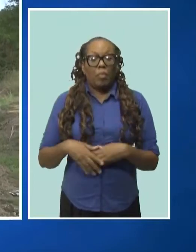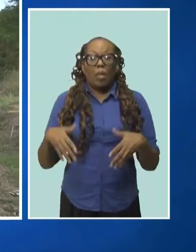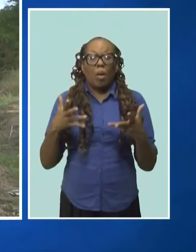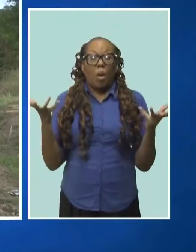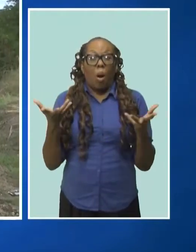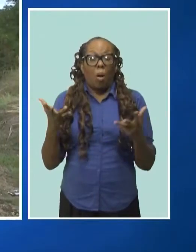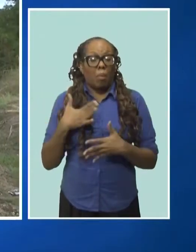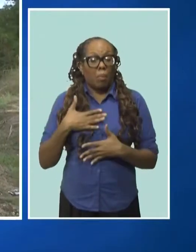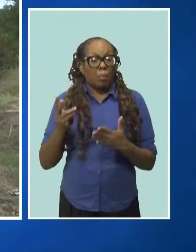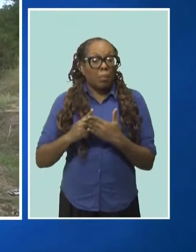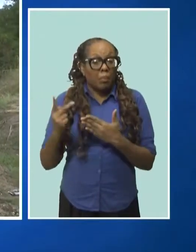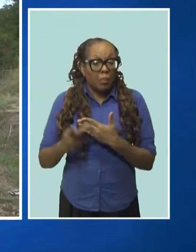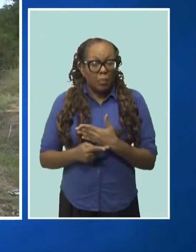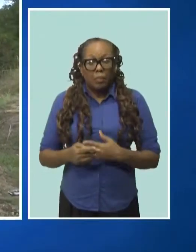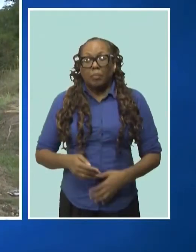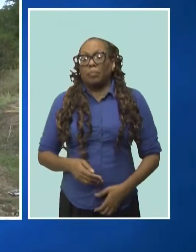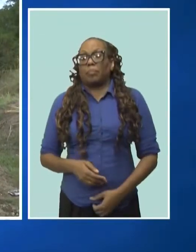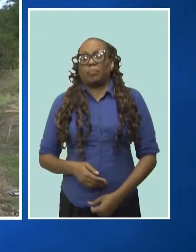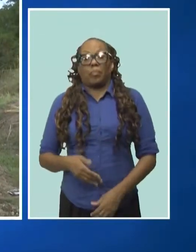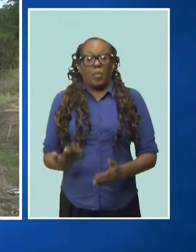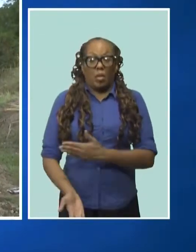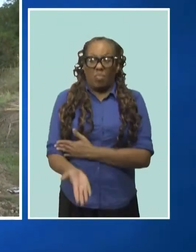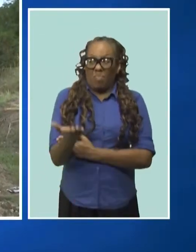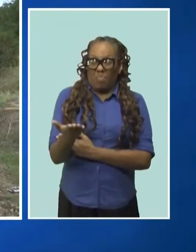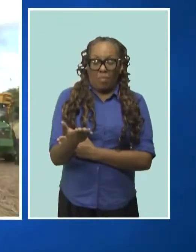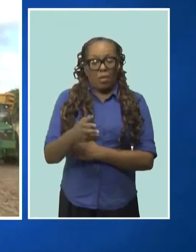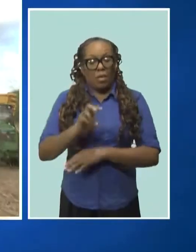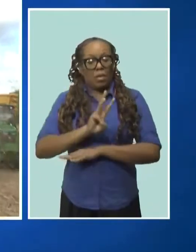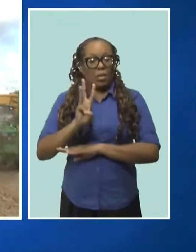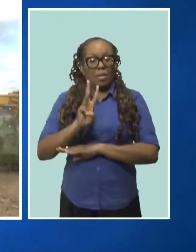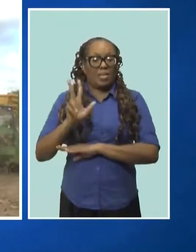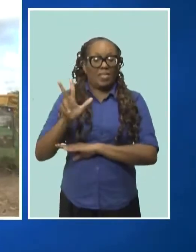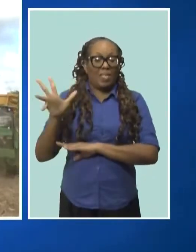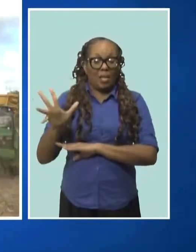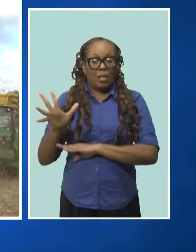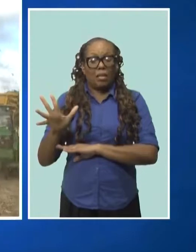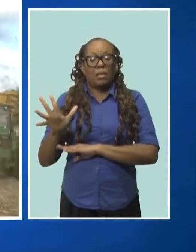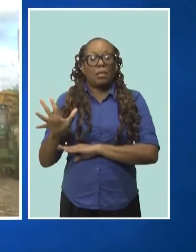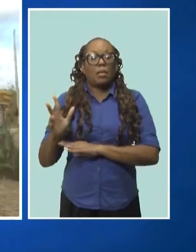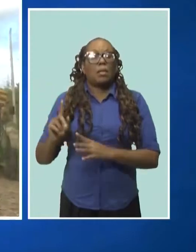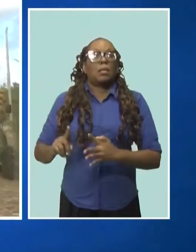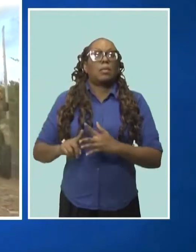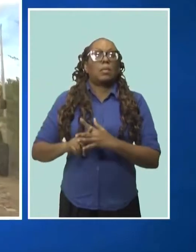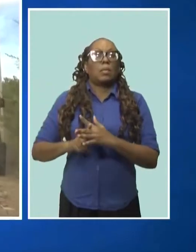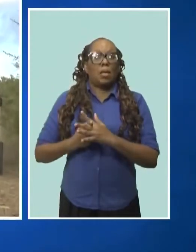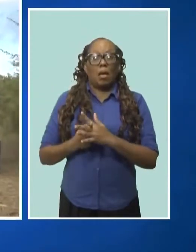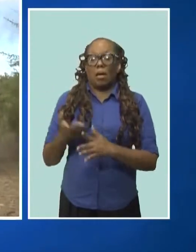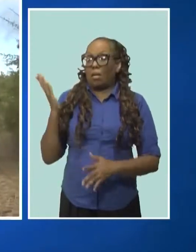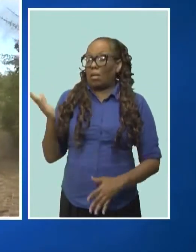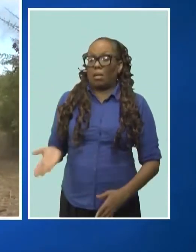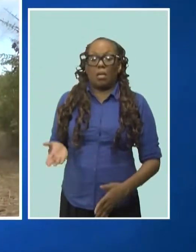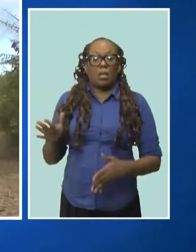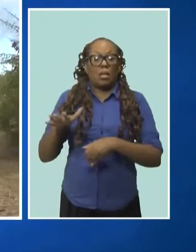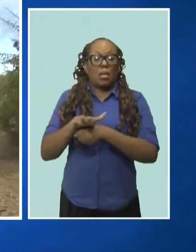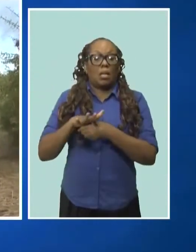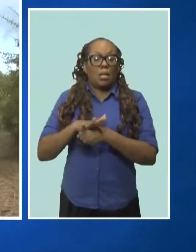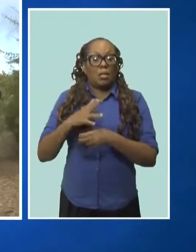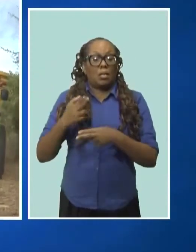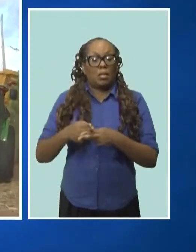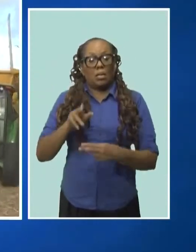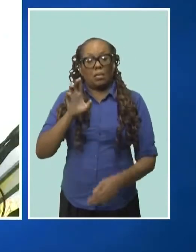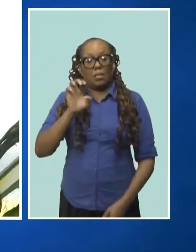at 6:35, we started reaping canes at Edgecombe Plantation in a section we call